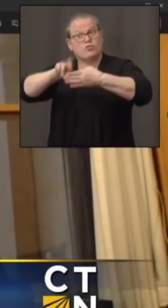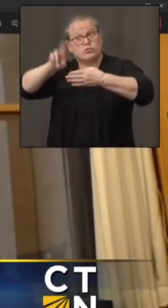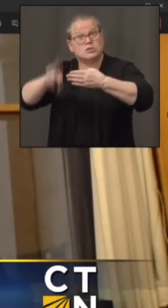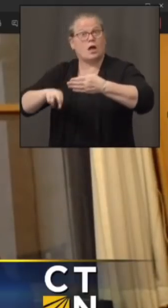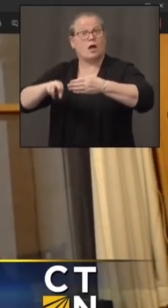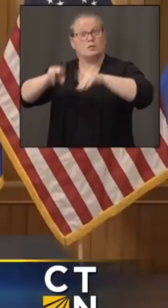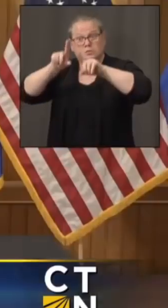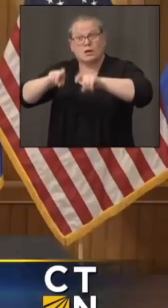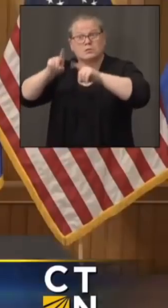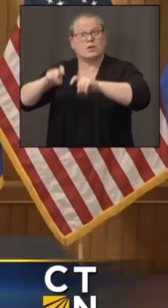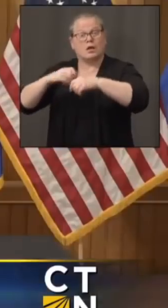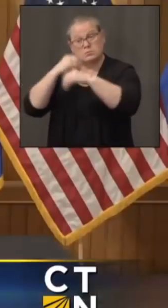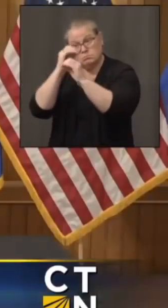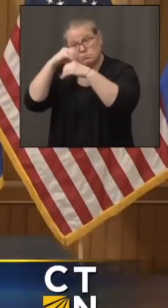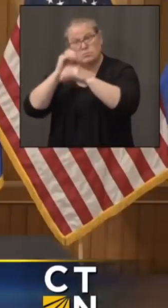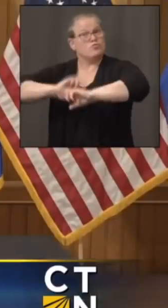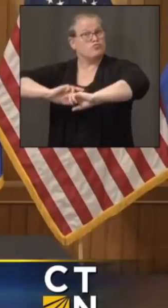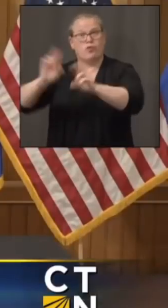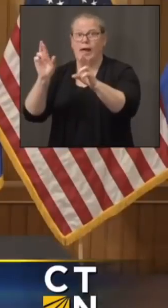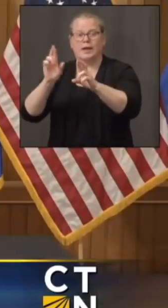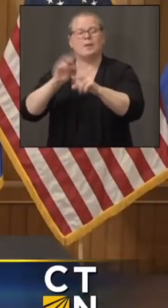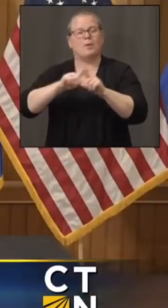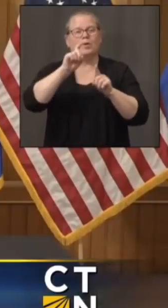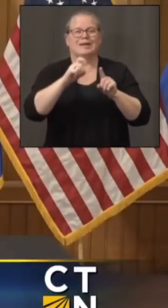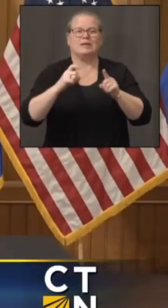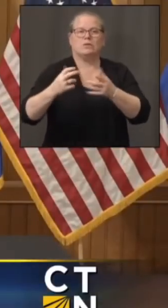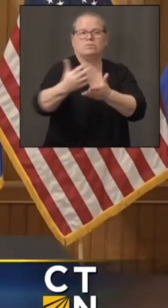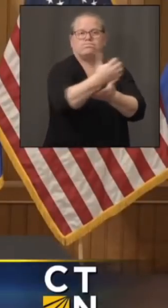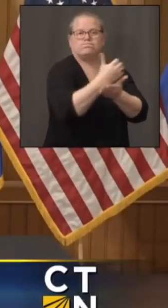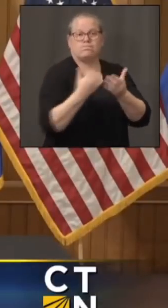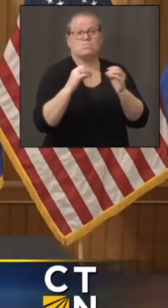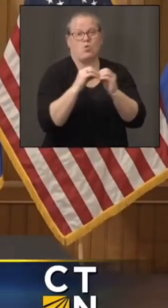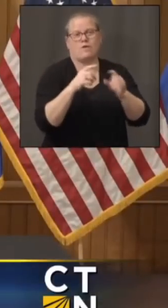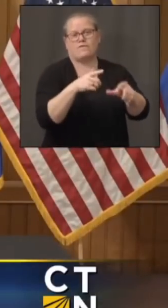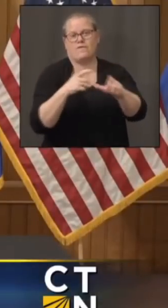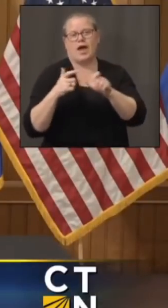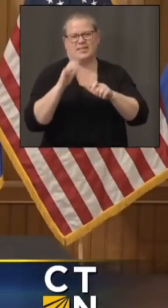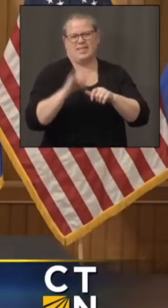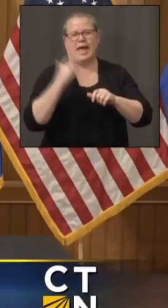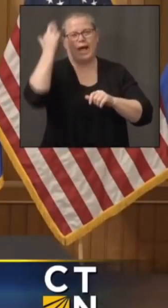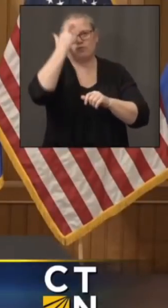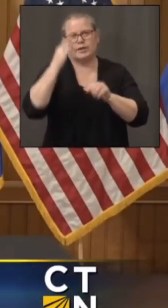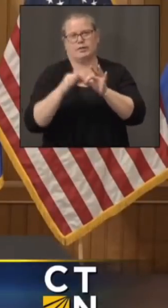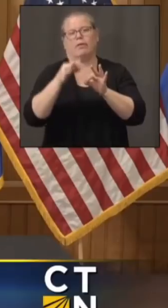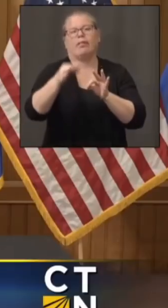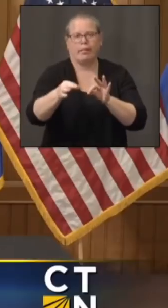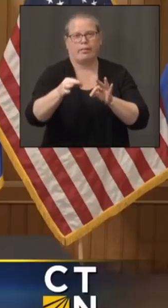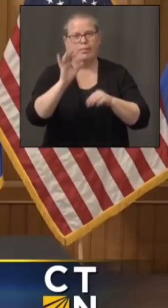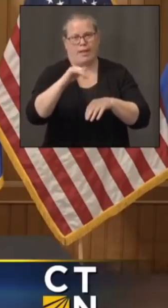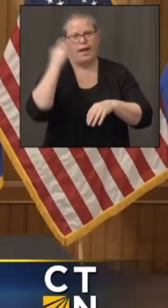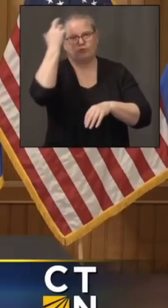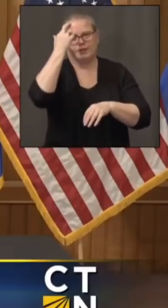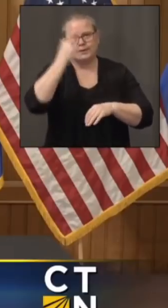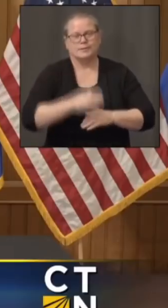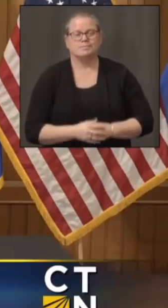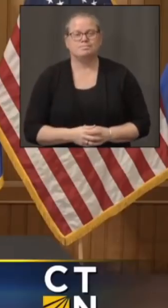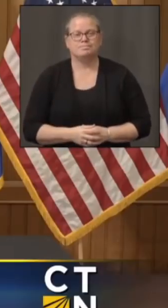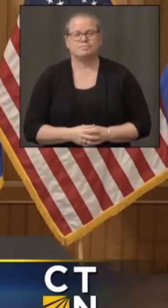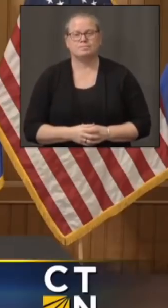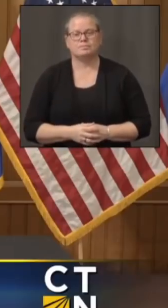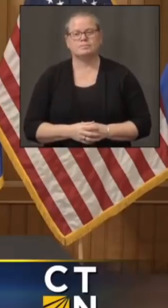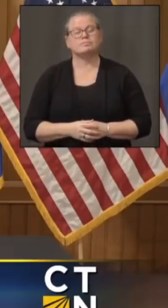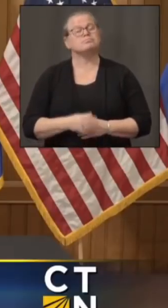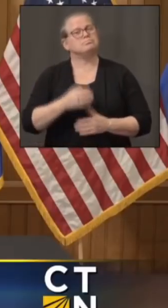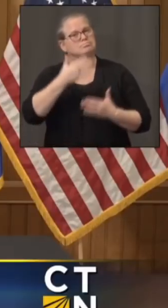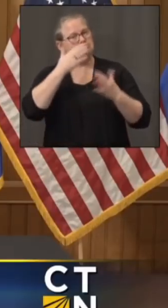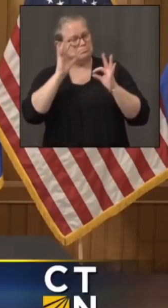Perfect. Got it. A real quick question for Dr. Gottlieb about the travel advisory, because for the first time ever, when